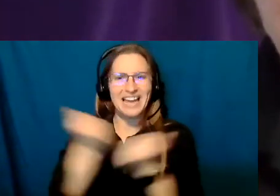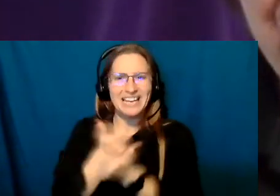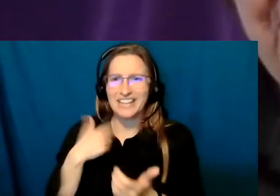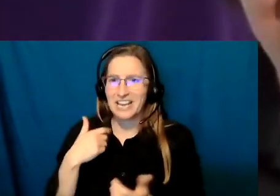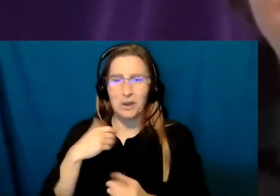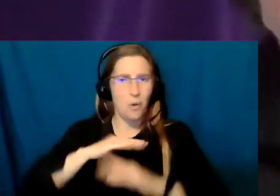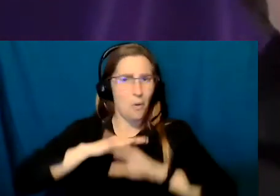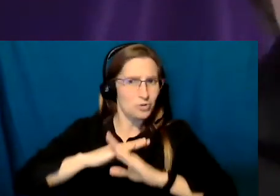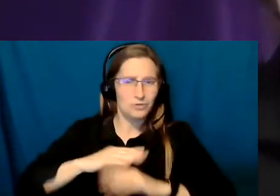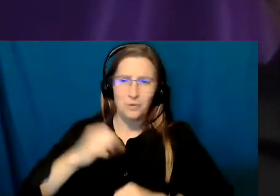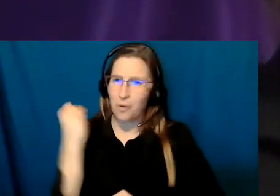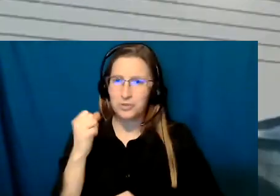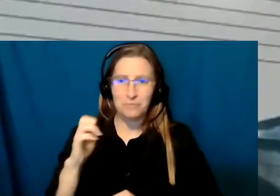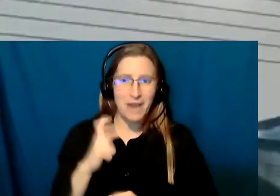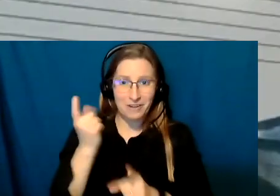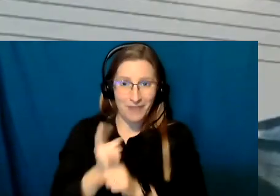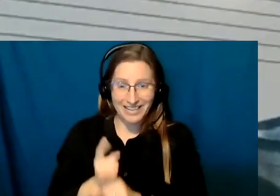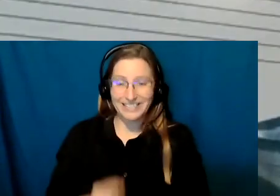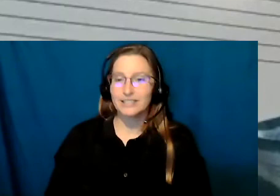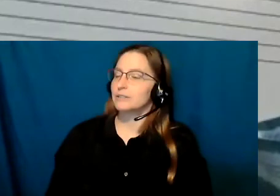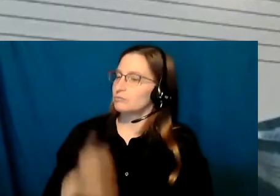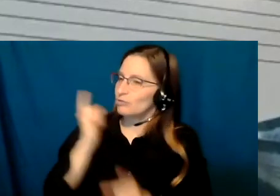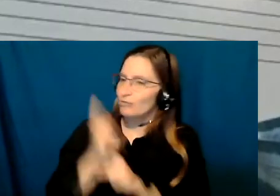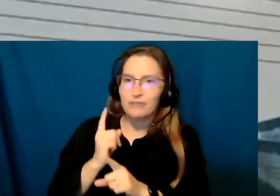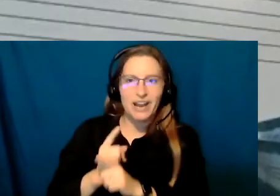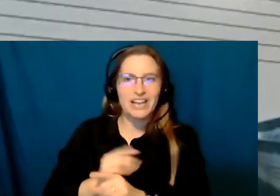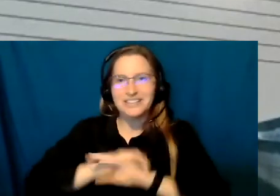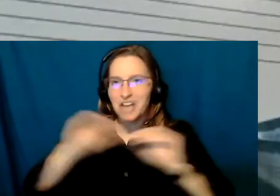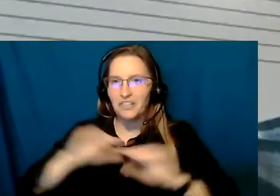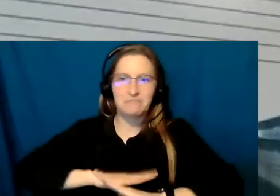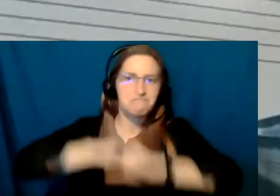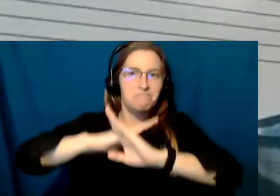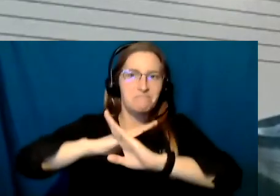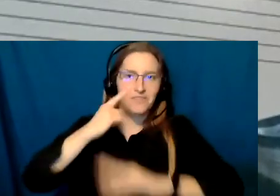I believe you said. Yeah, don't let anything hold you back.